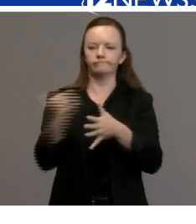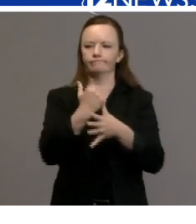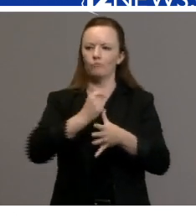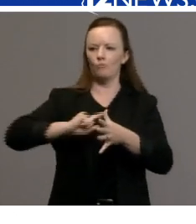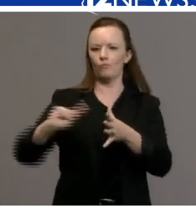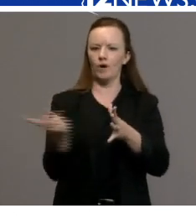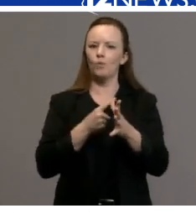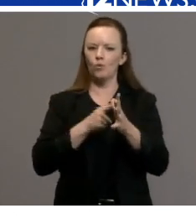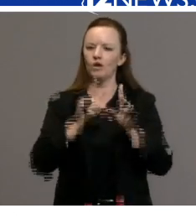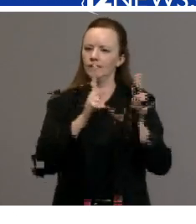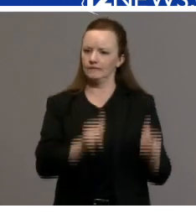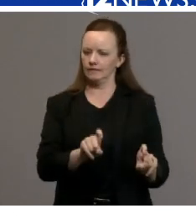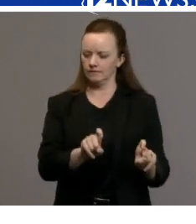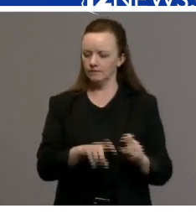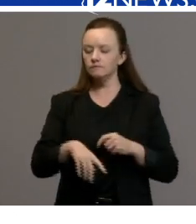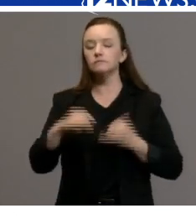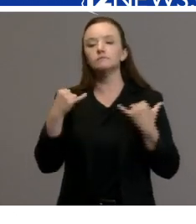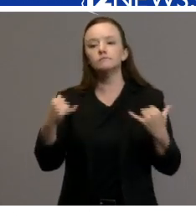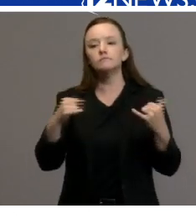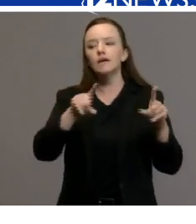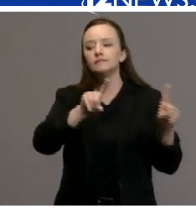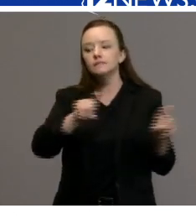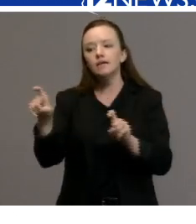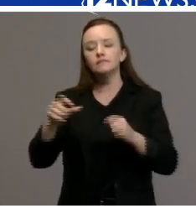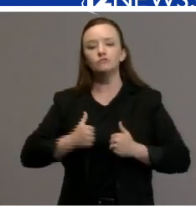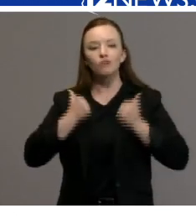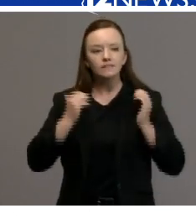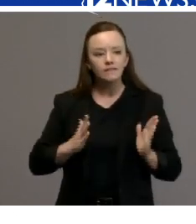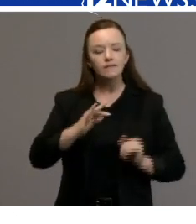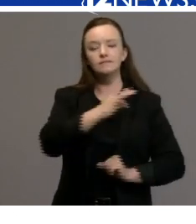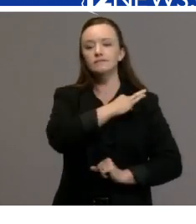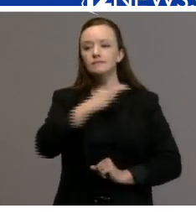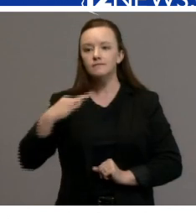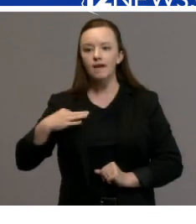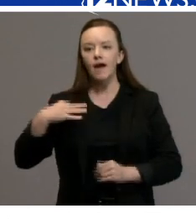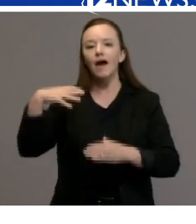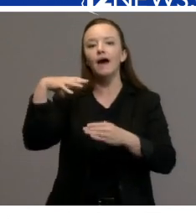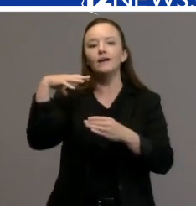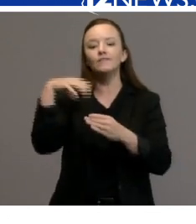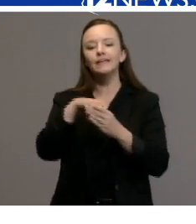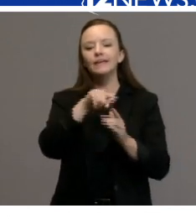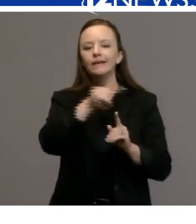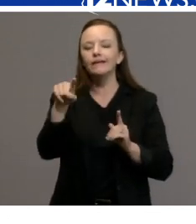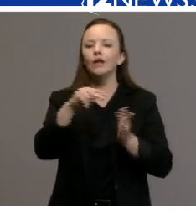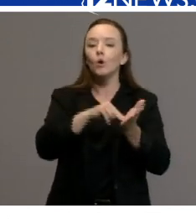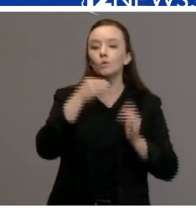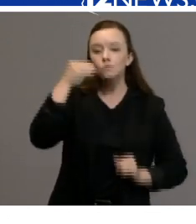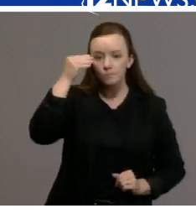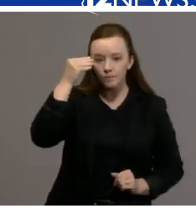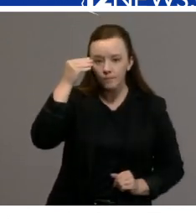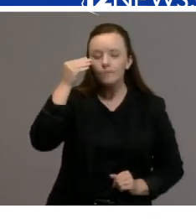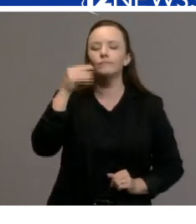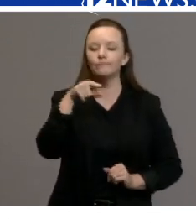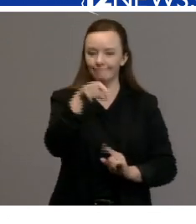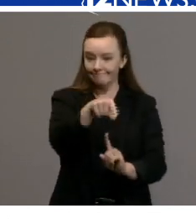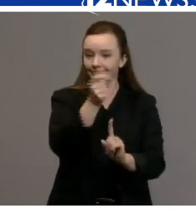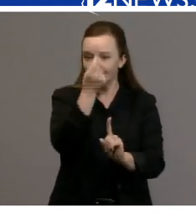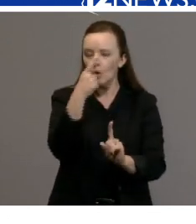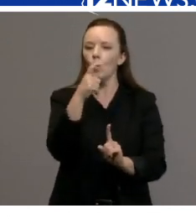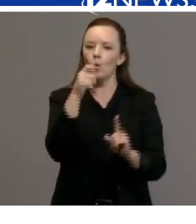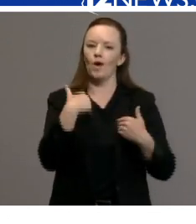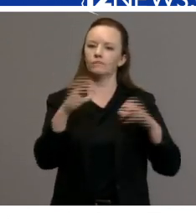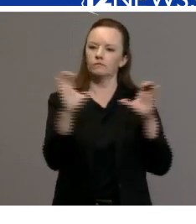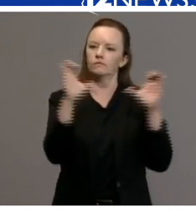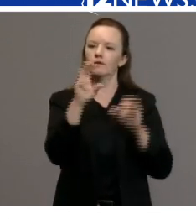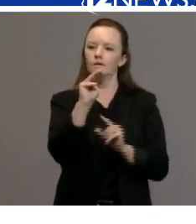testing residents and staffs in all of the Medicare certified skilled nursing facilities, and we are working to ramp up the testing